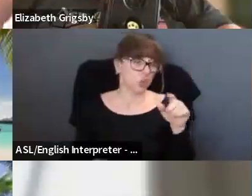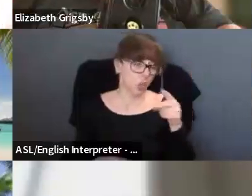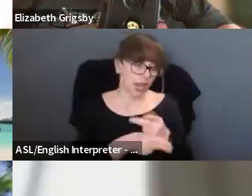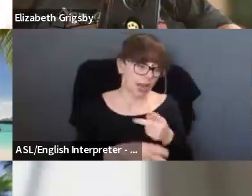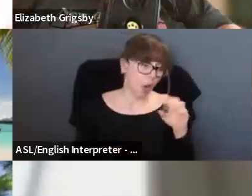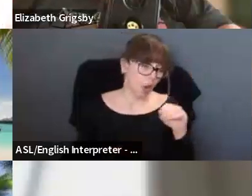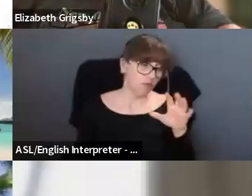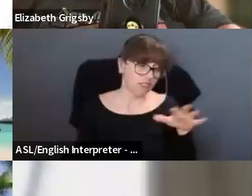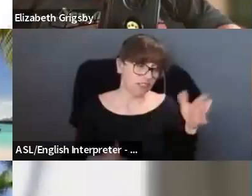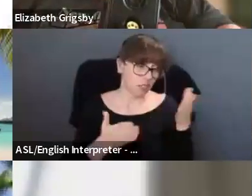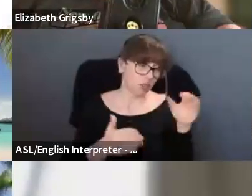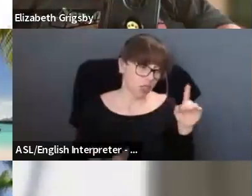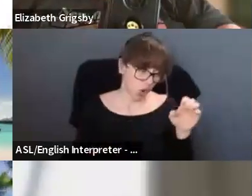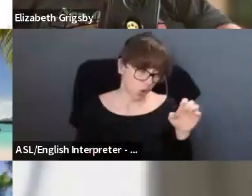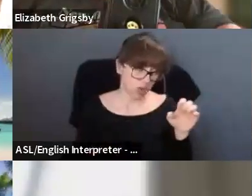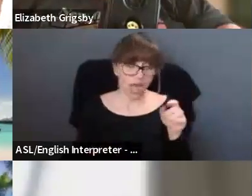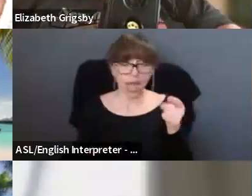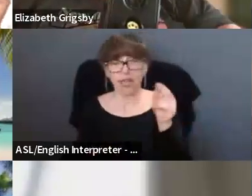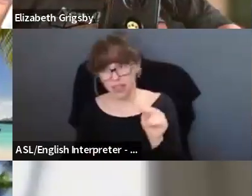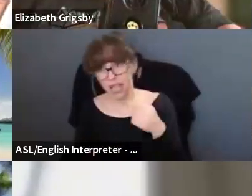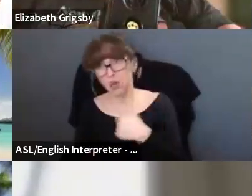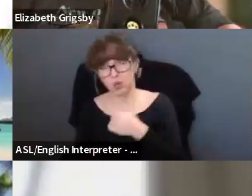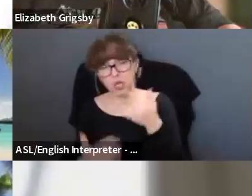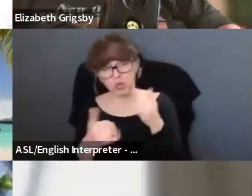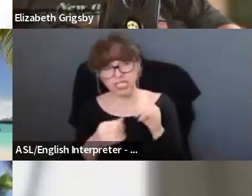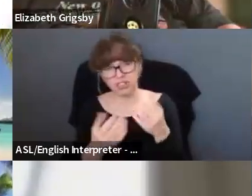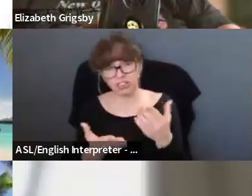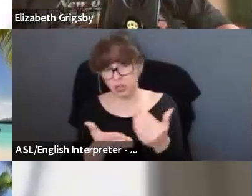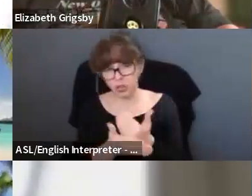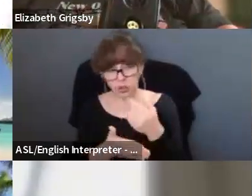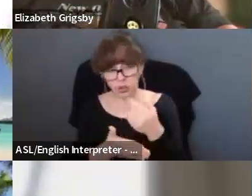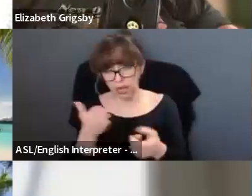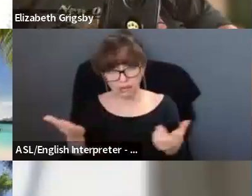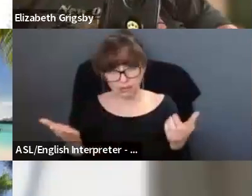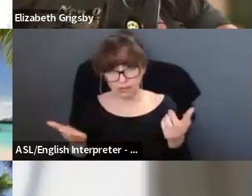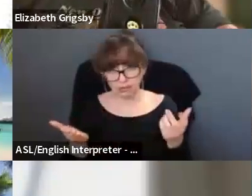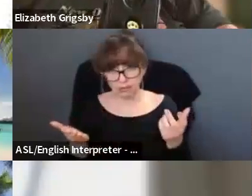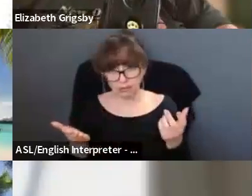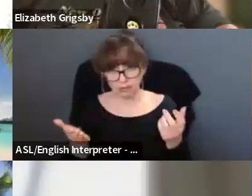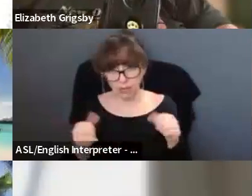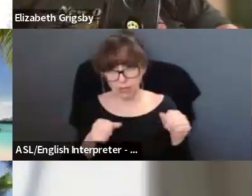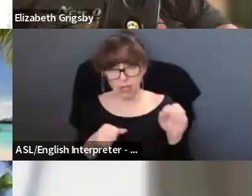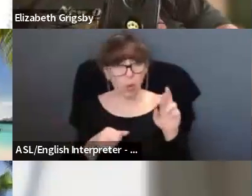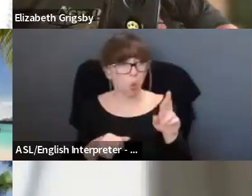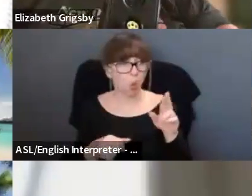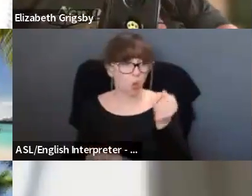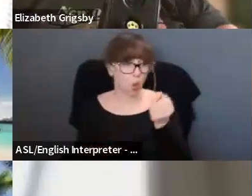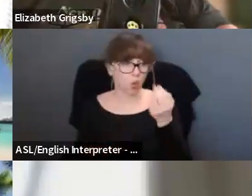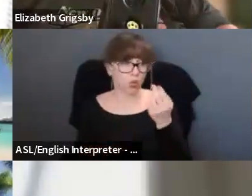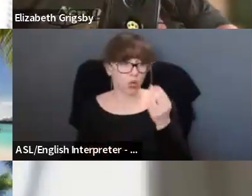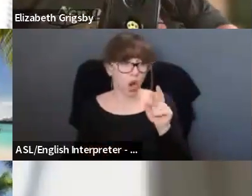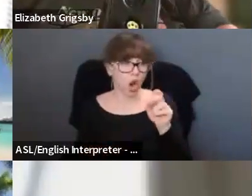and then we still give you the new rate possibility, or you're held harmless. Yeah,